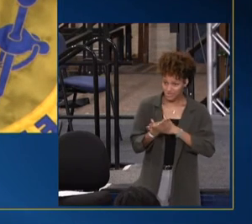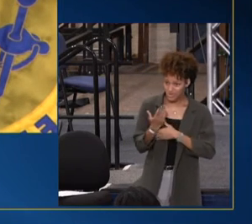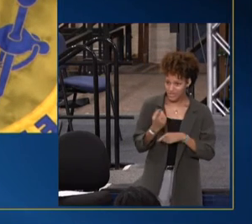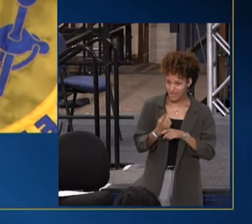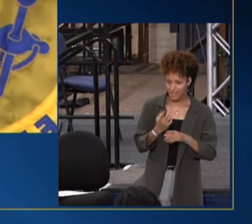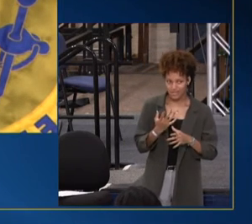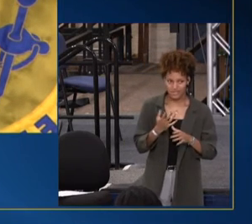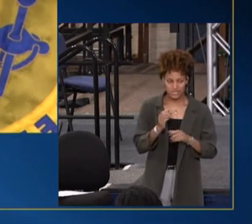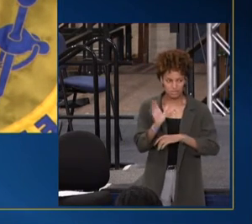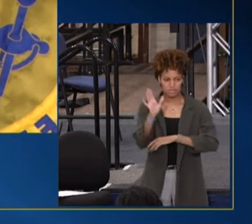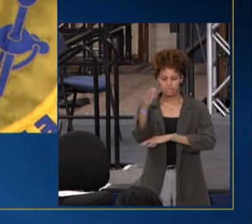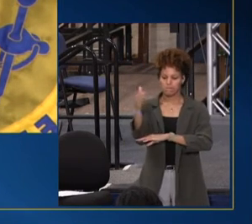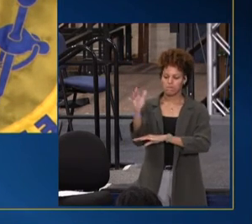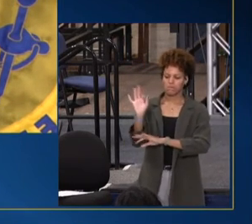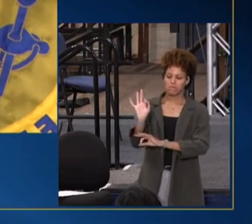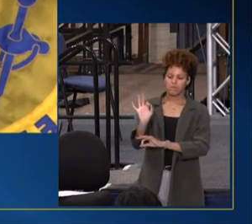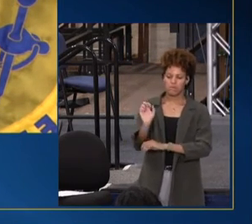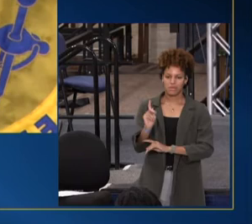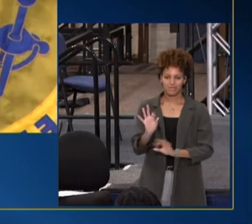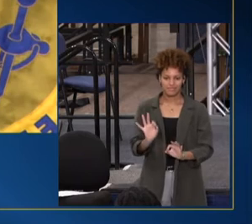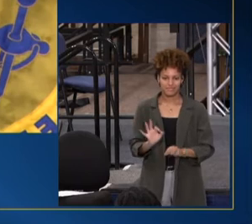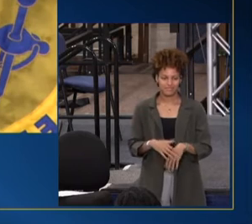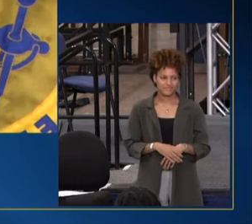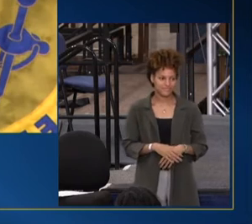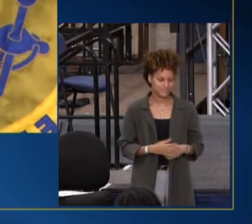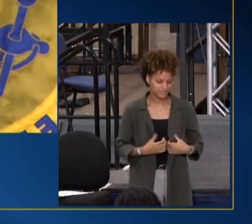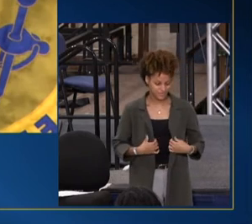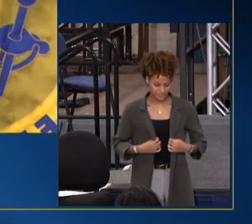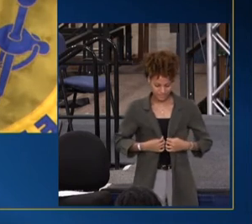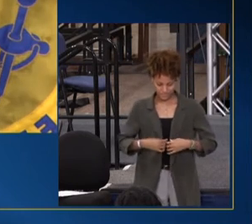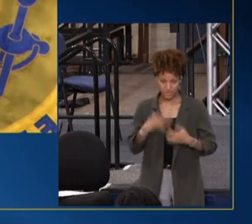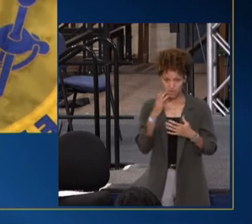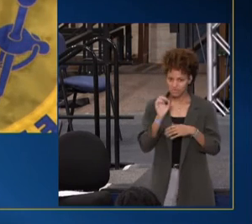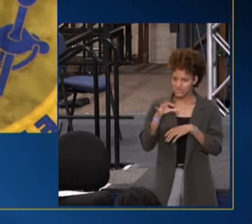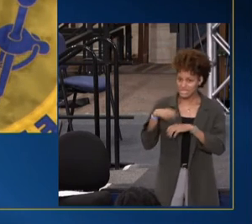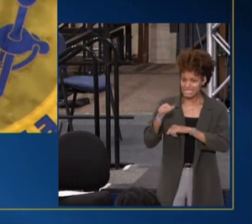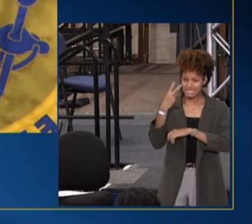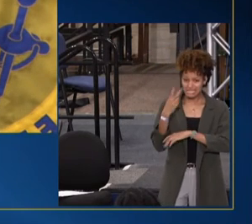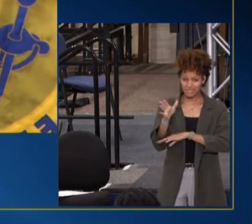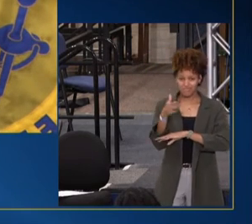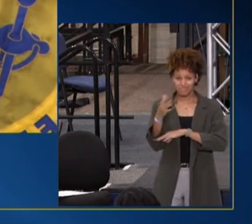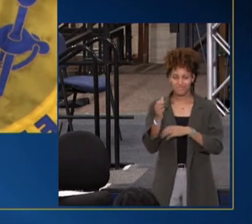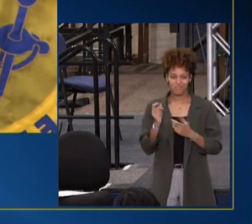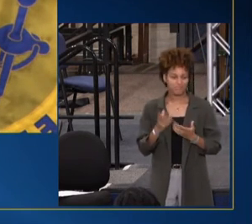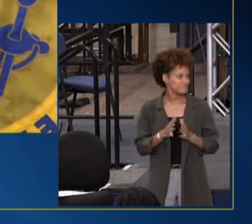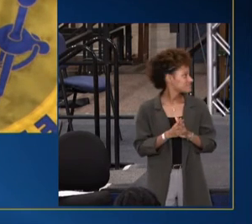now? There we go. I don't know if you can see it.